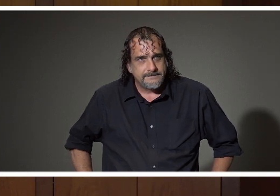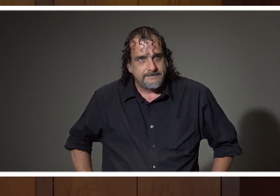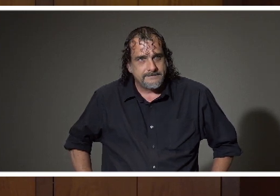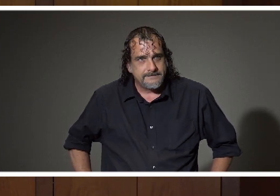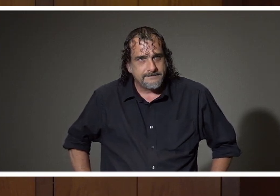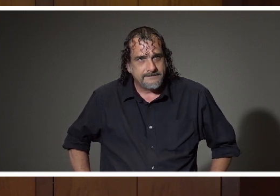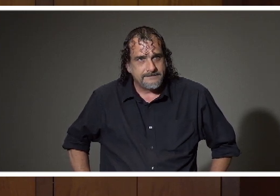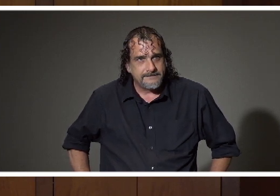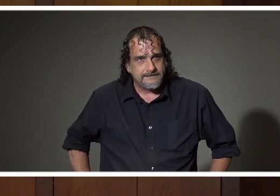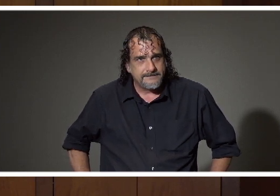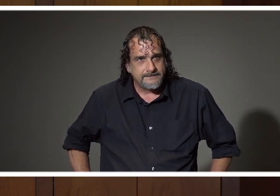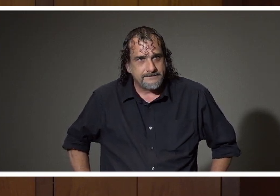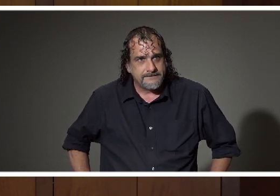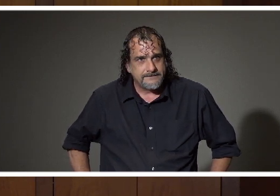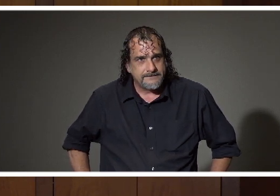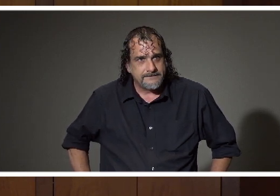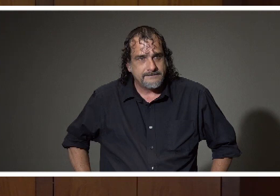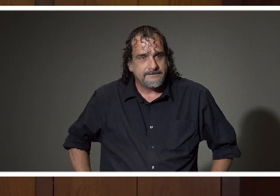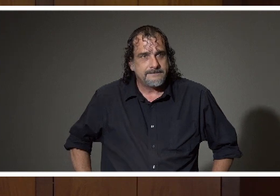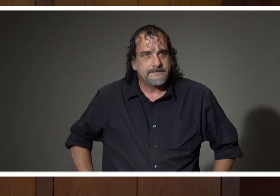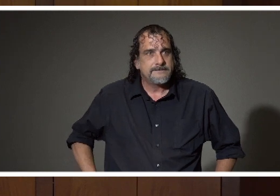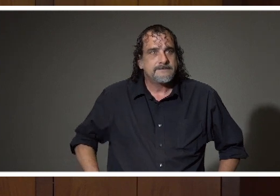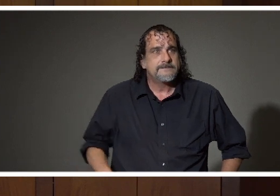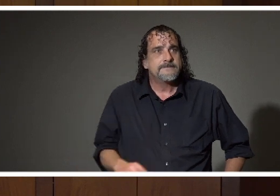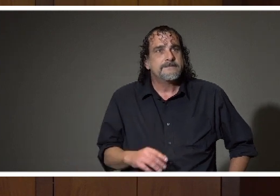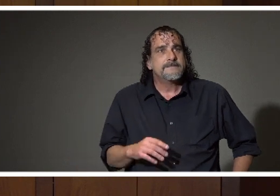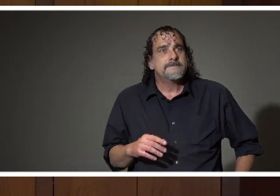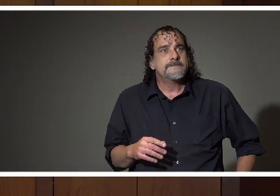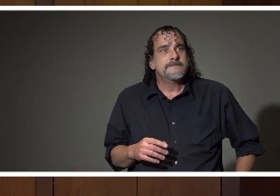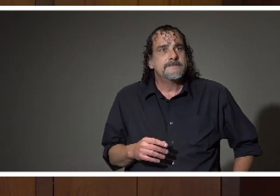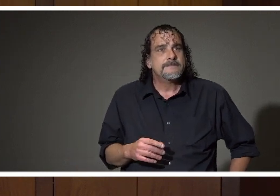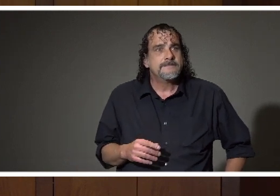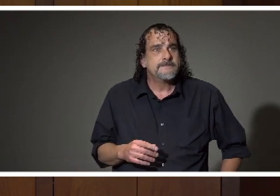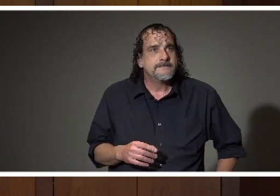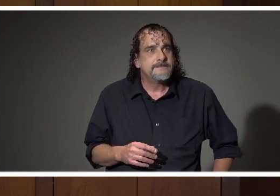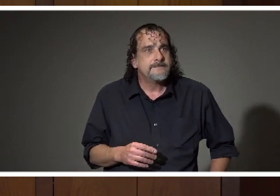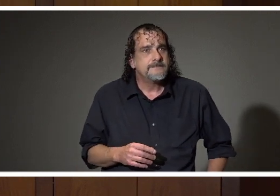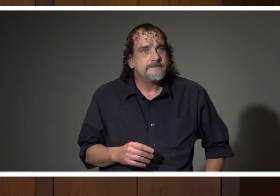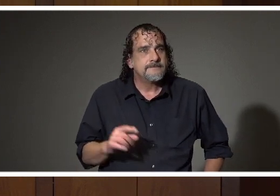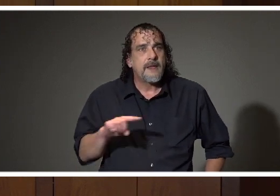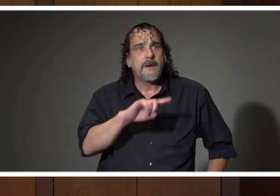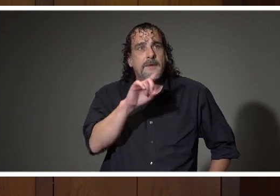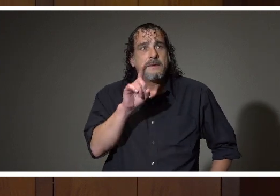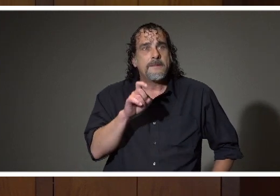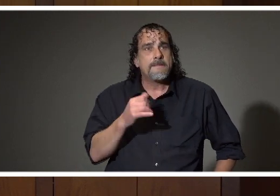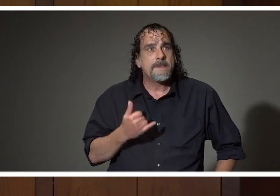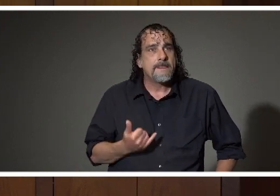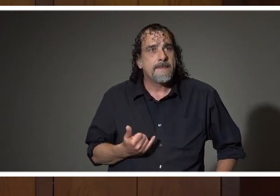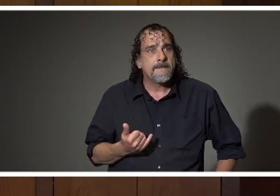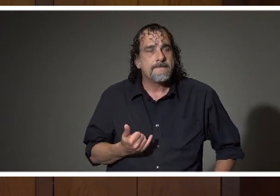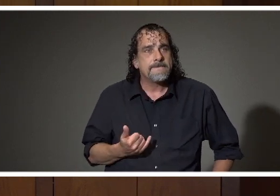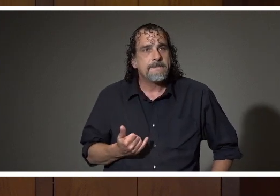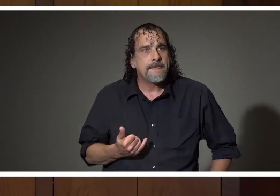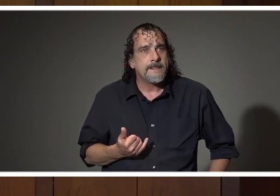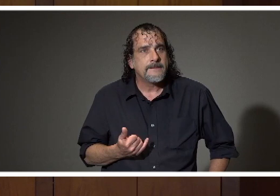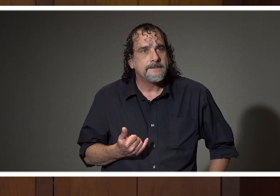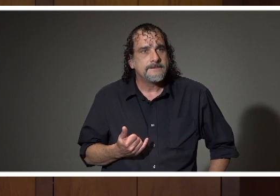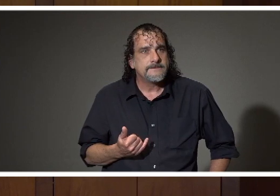I guess he can't hear us. Chelsea Brown from WTVA has a question. Chelsea?